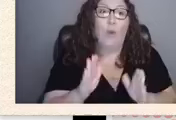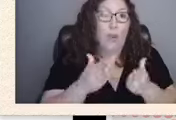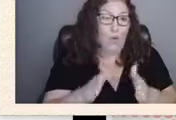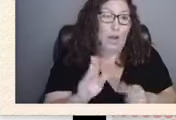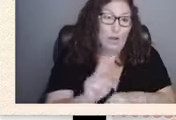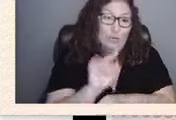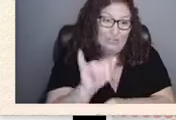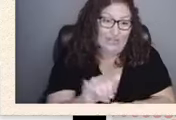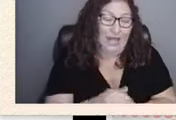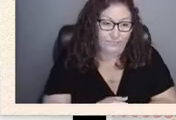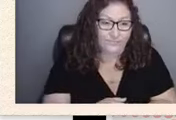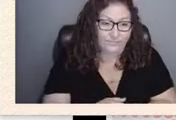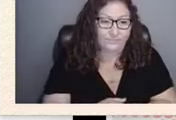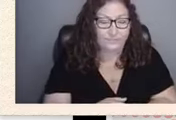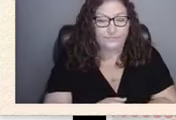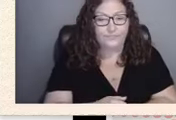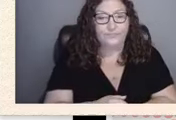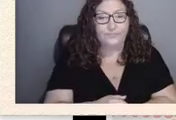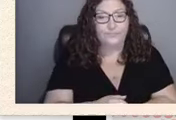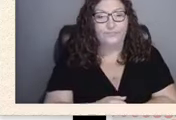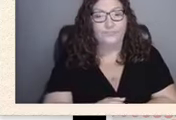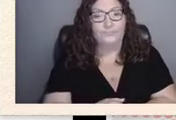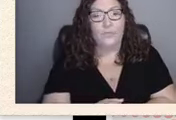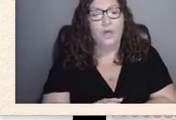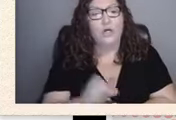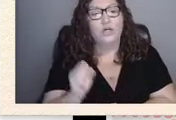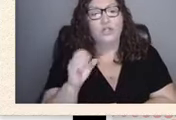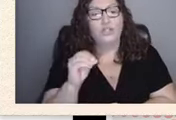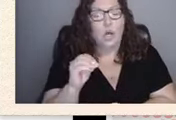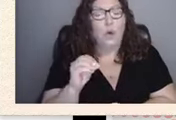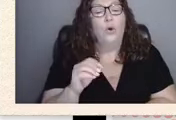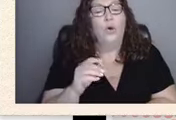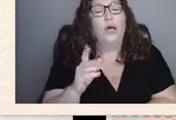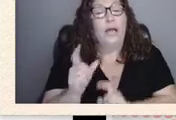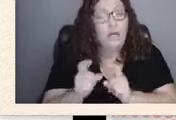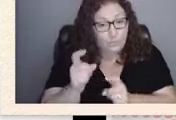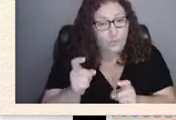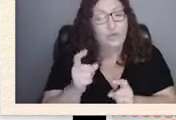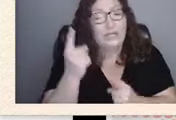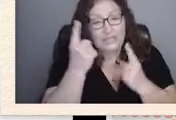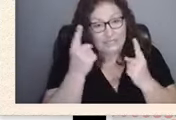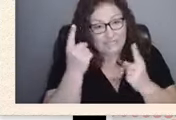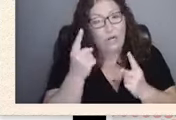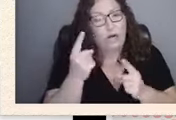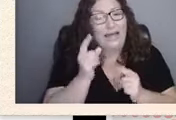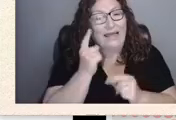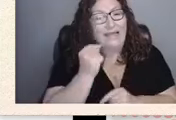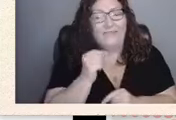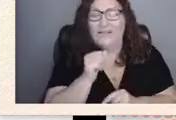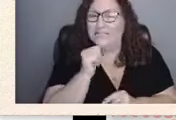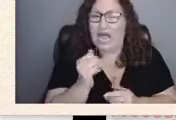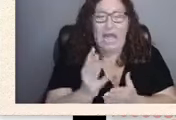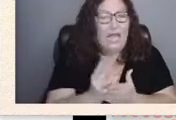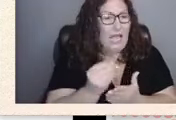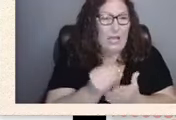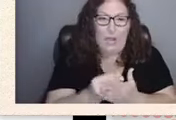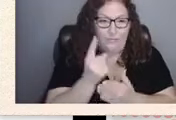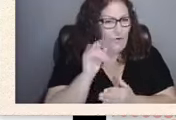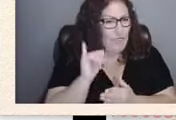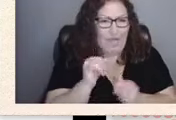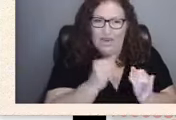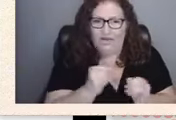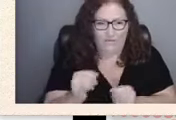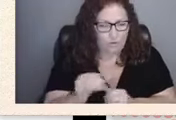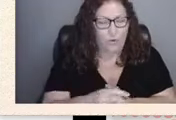that ABLE United account. So contributions are considered completed gifts, so they're not income towards the individual.